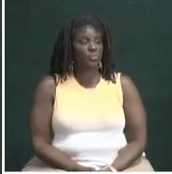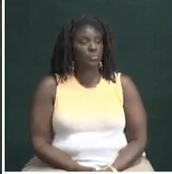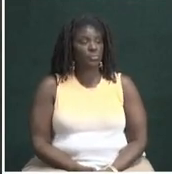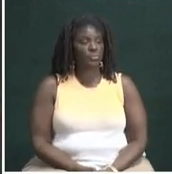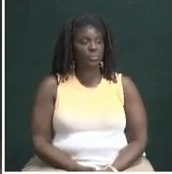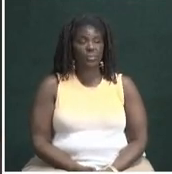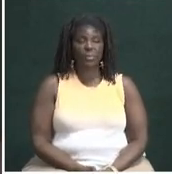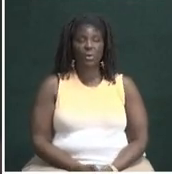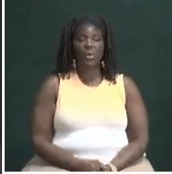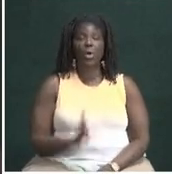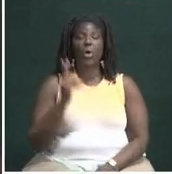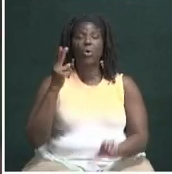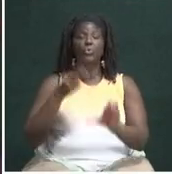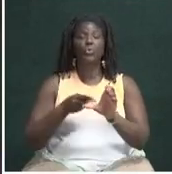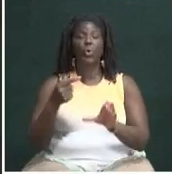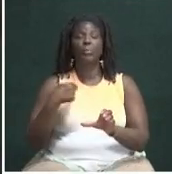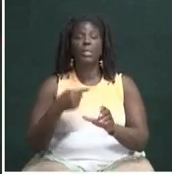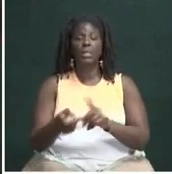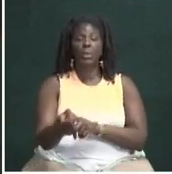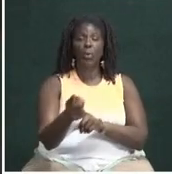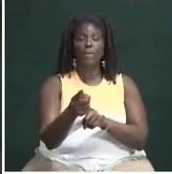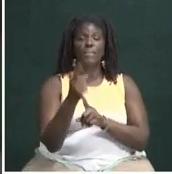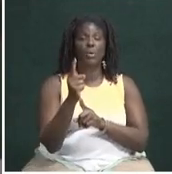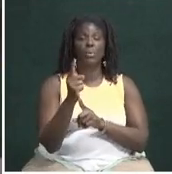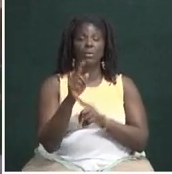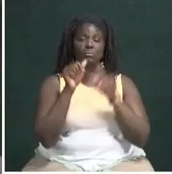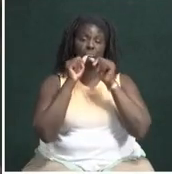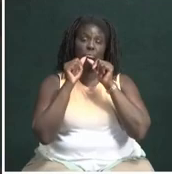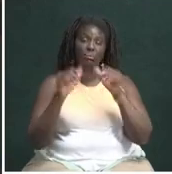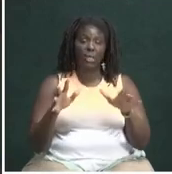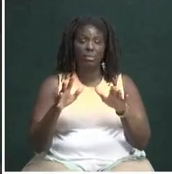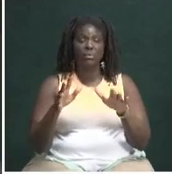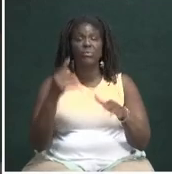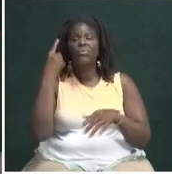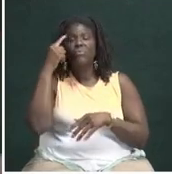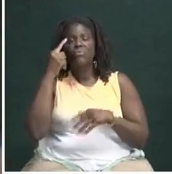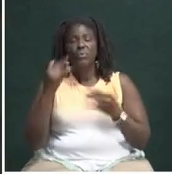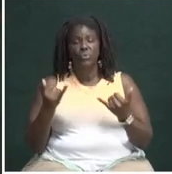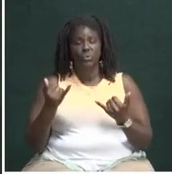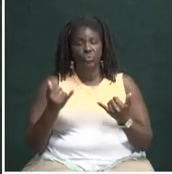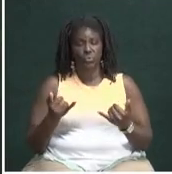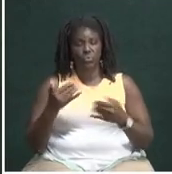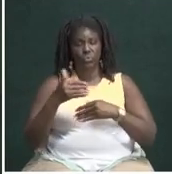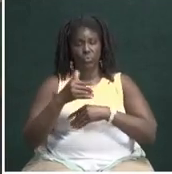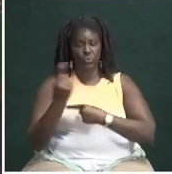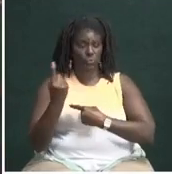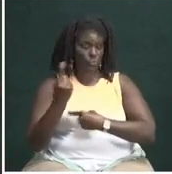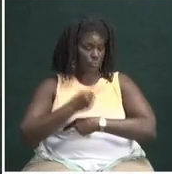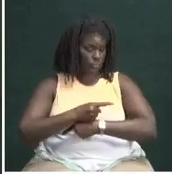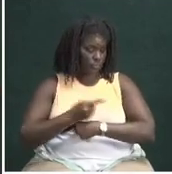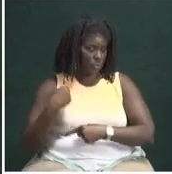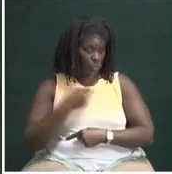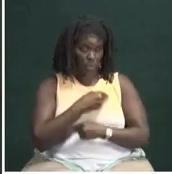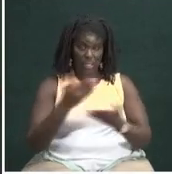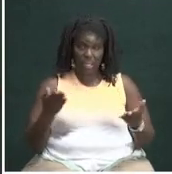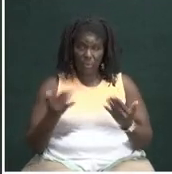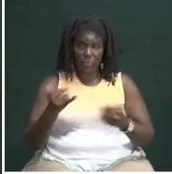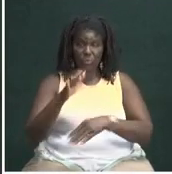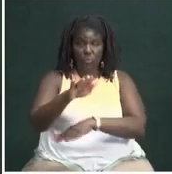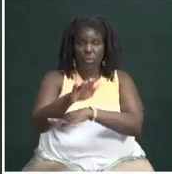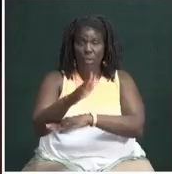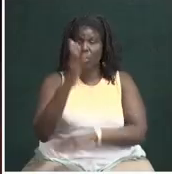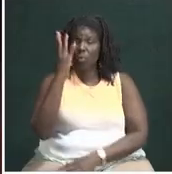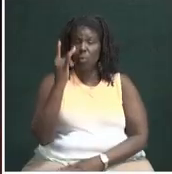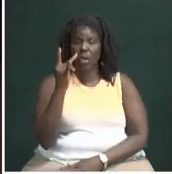Please join me in this moment of blessing for today. We come this evening because